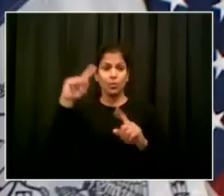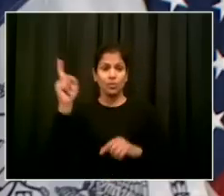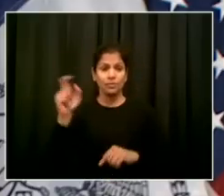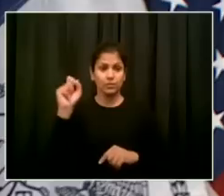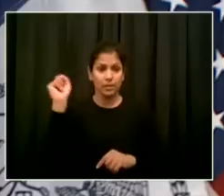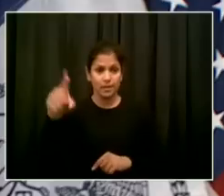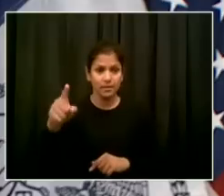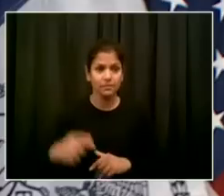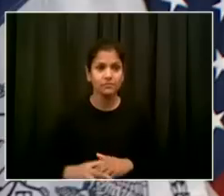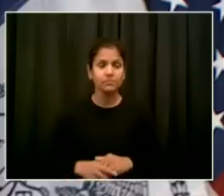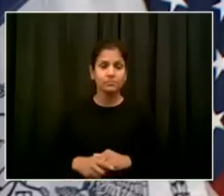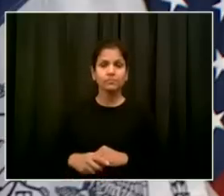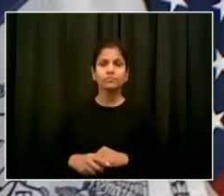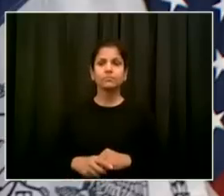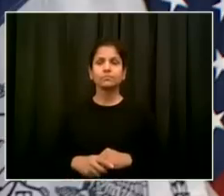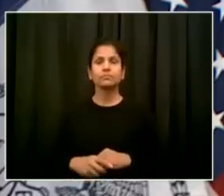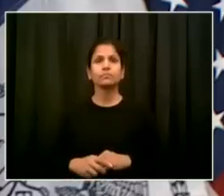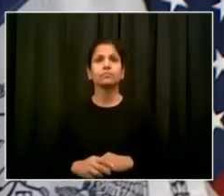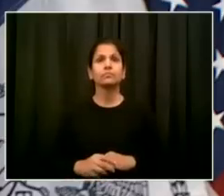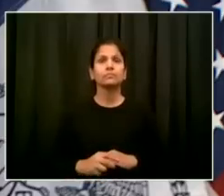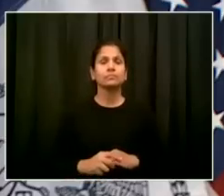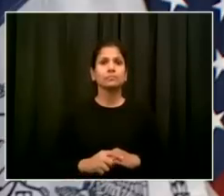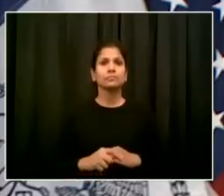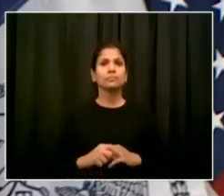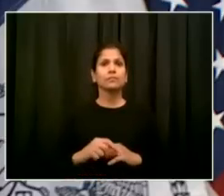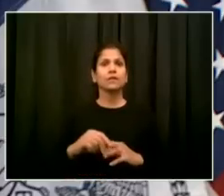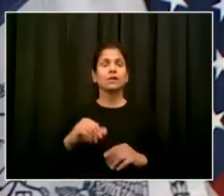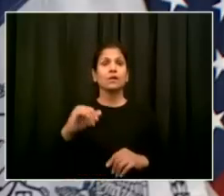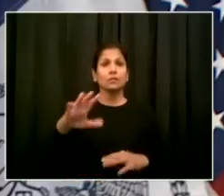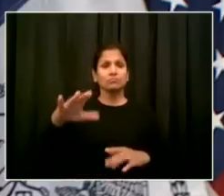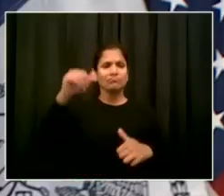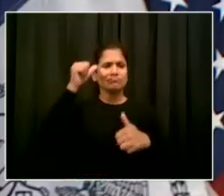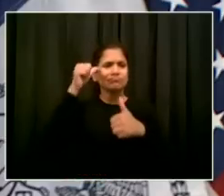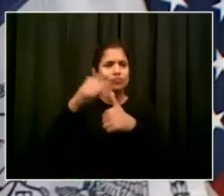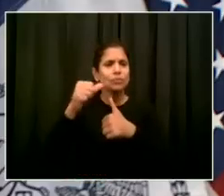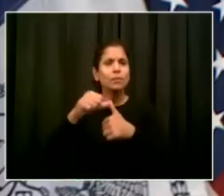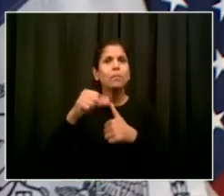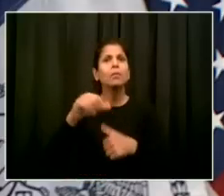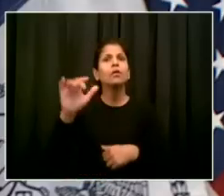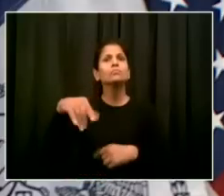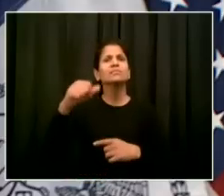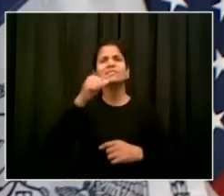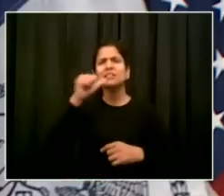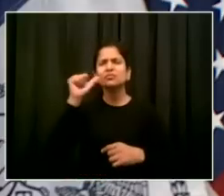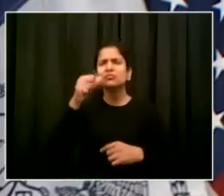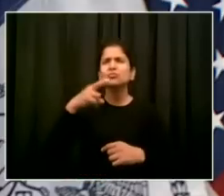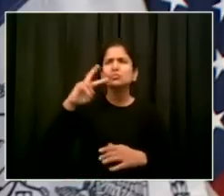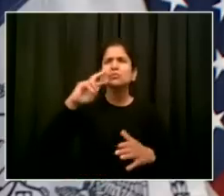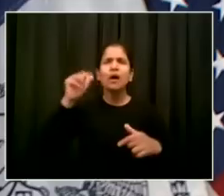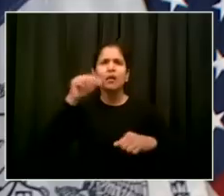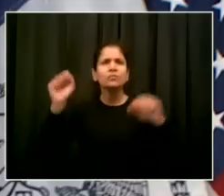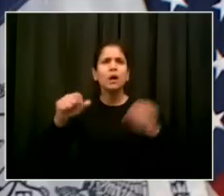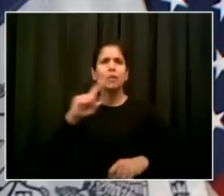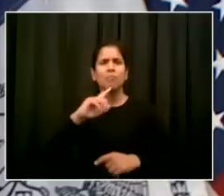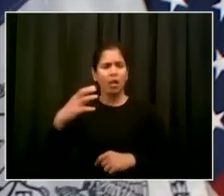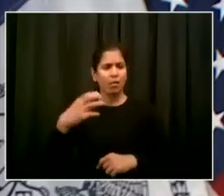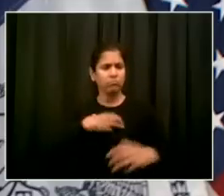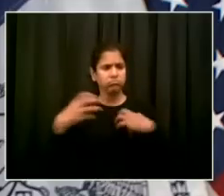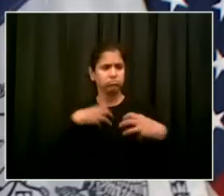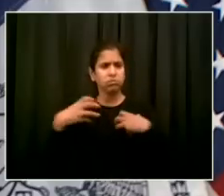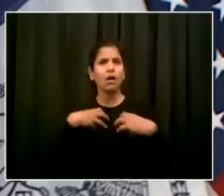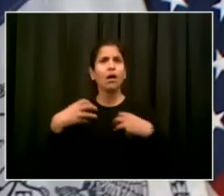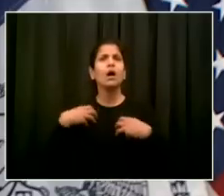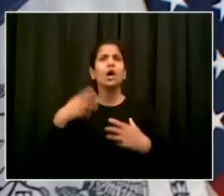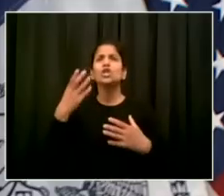rules about the new restrictions to the affected communities, especially to the Orthodox communities. There's a lot of widespread frustration in these